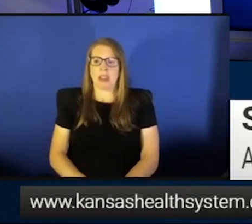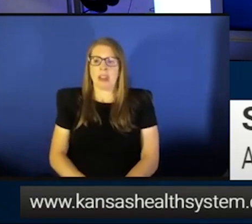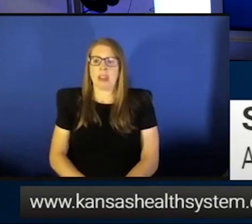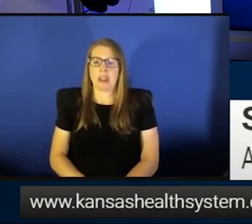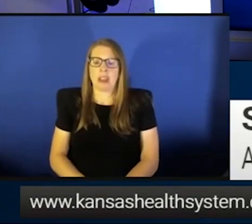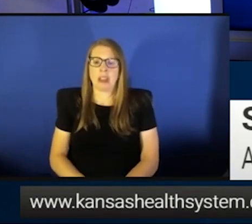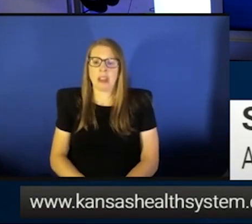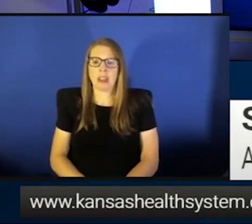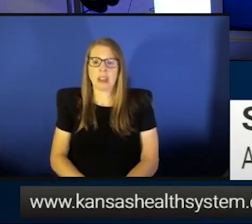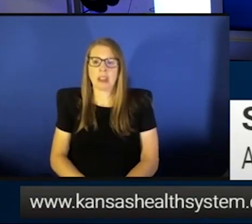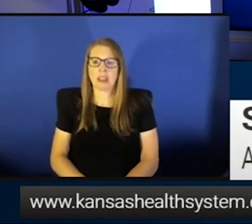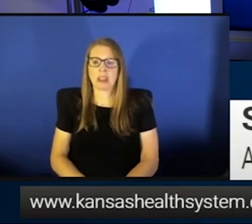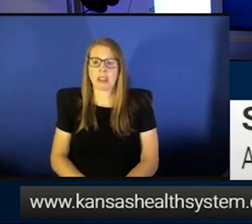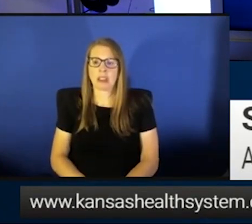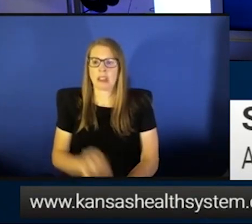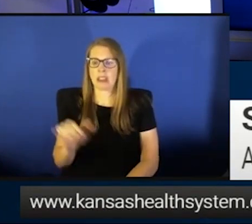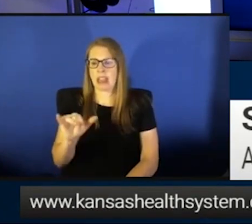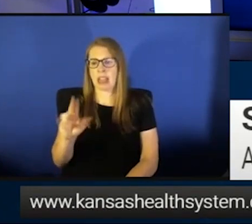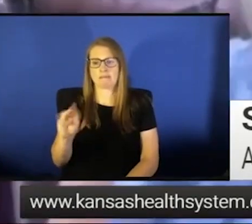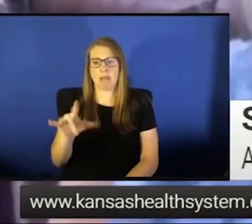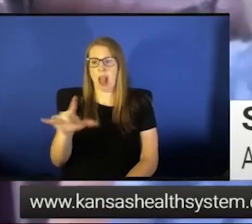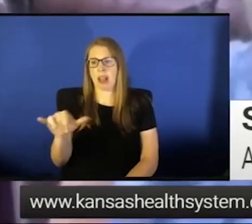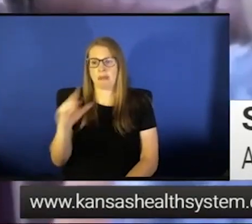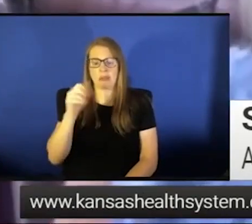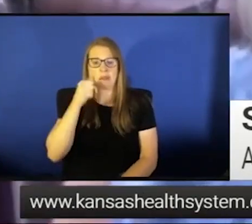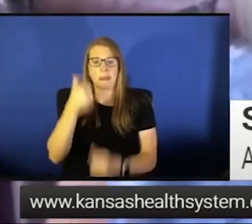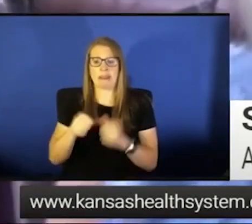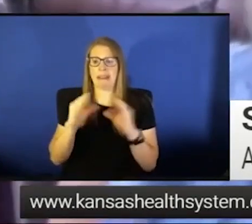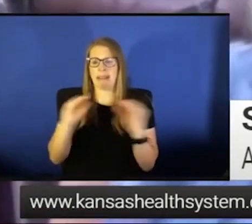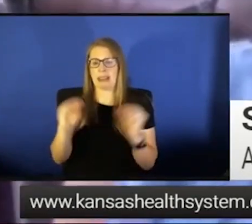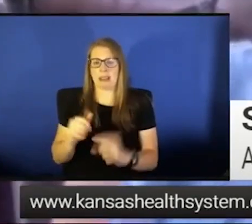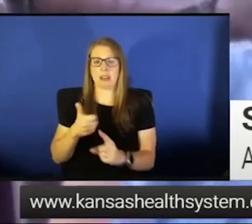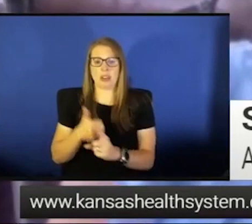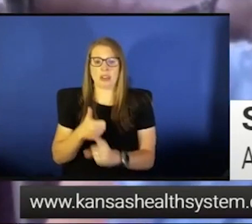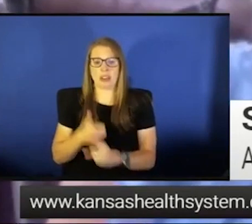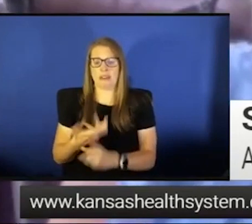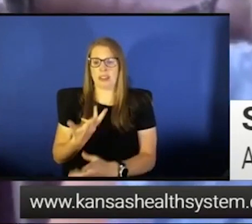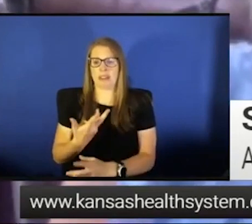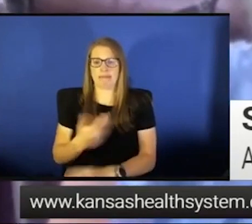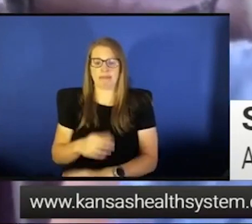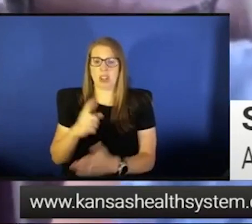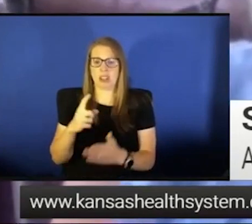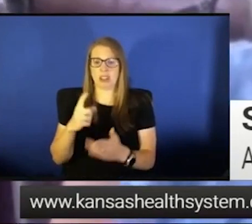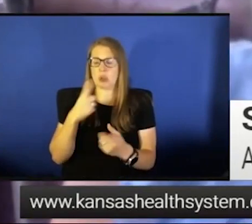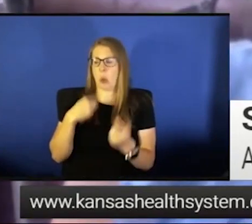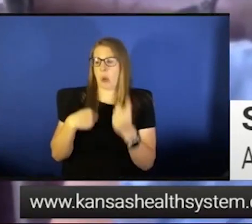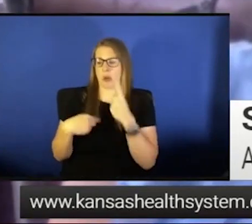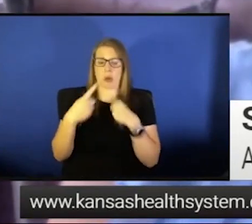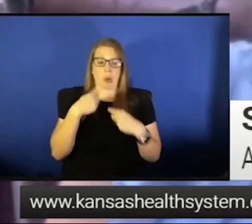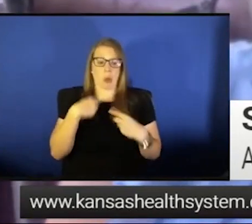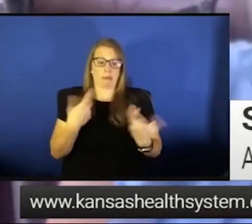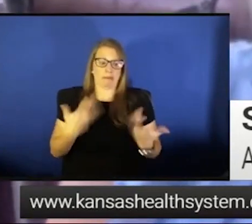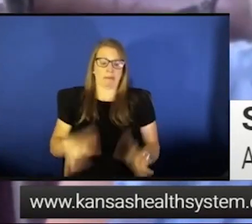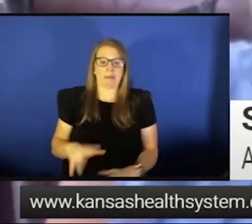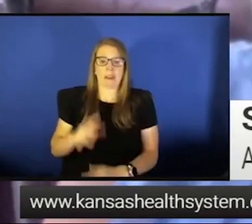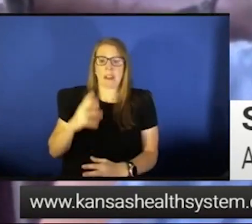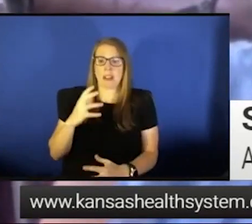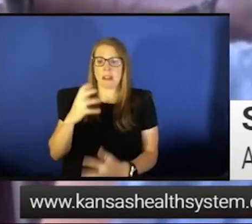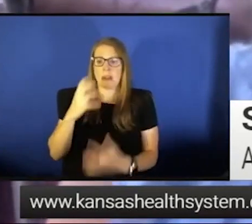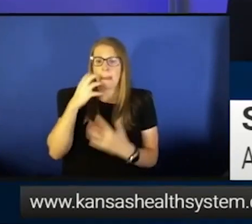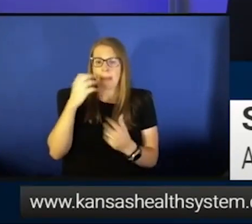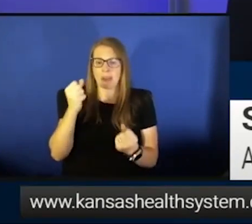Molly, Madeline doesn't remember any of it. Anything she says is just she was what she's been told. All those memories are gone